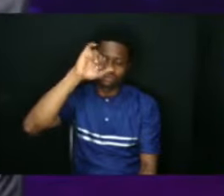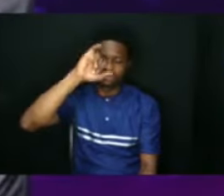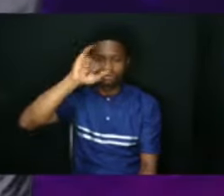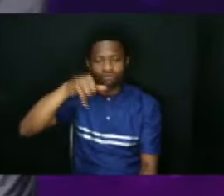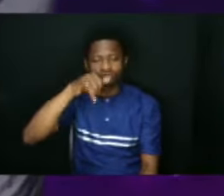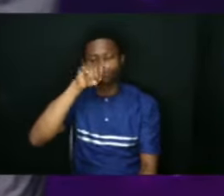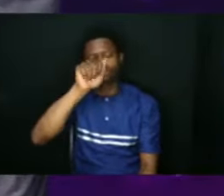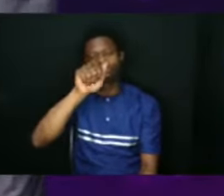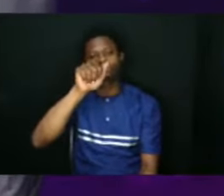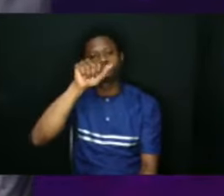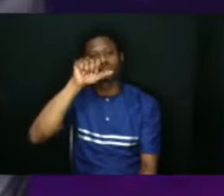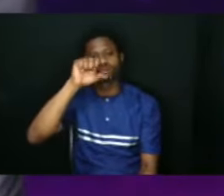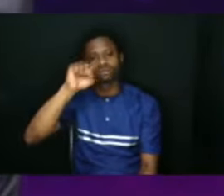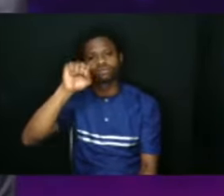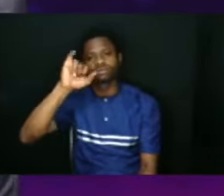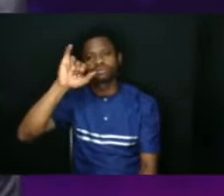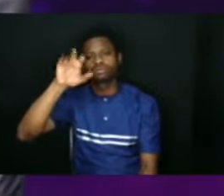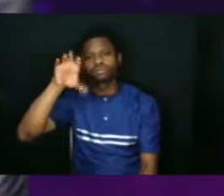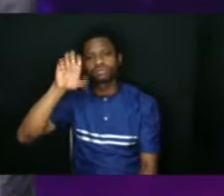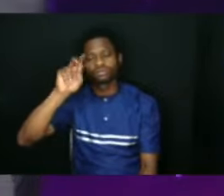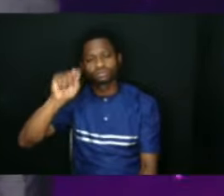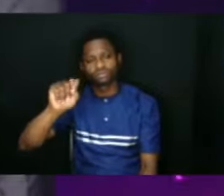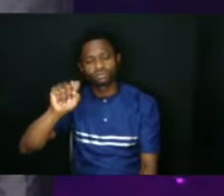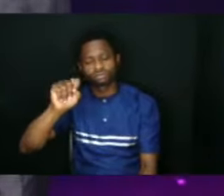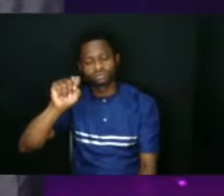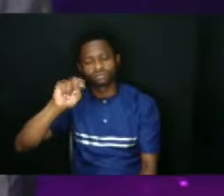Jacinth means to flower or to blossom.